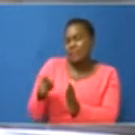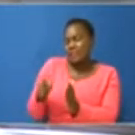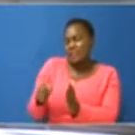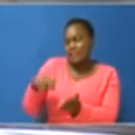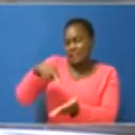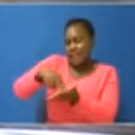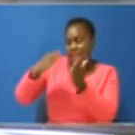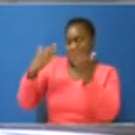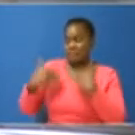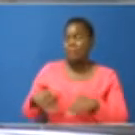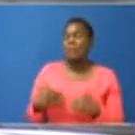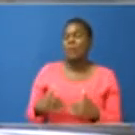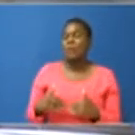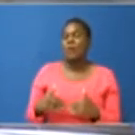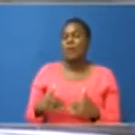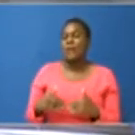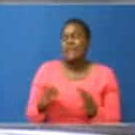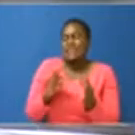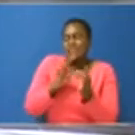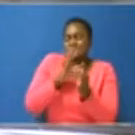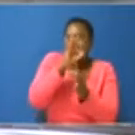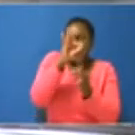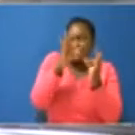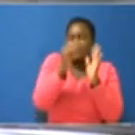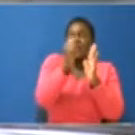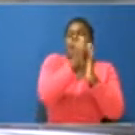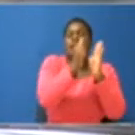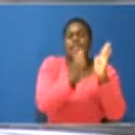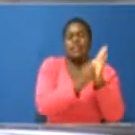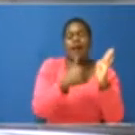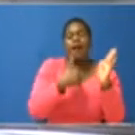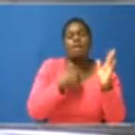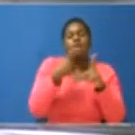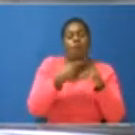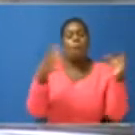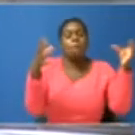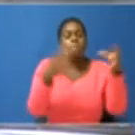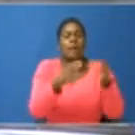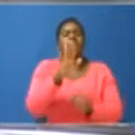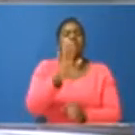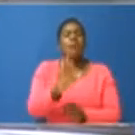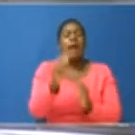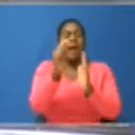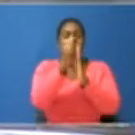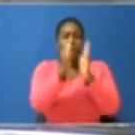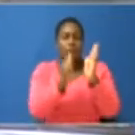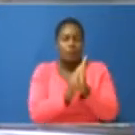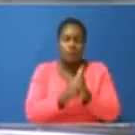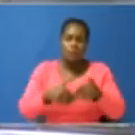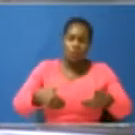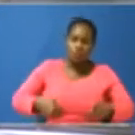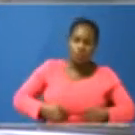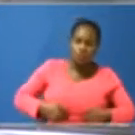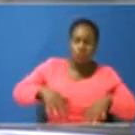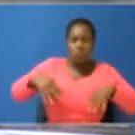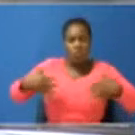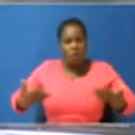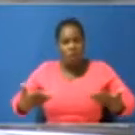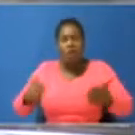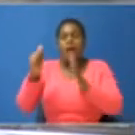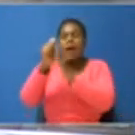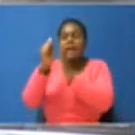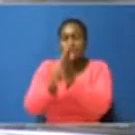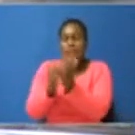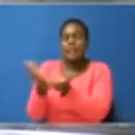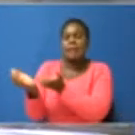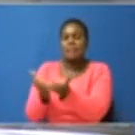candidates with very specific agendas from their parties uh be it again around youth speech agenda around business and so